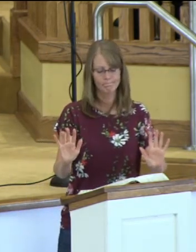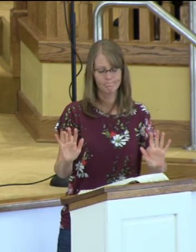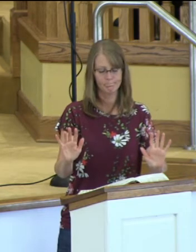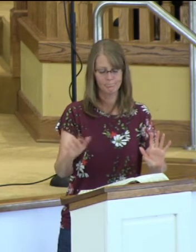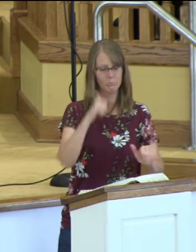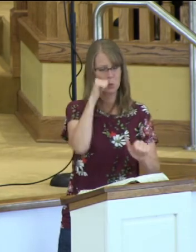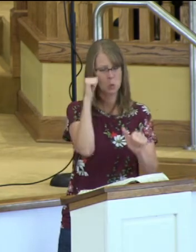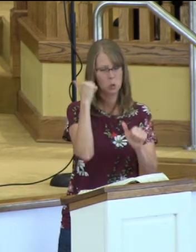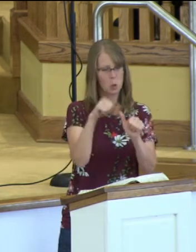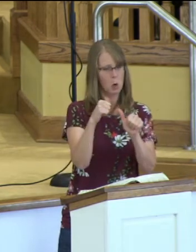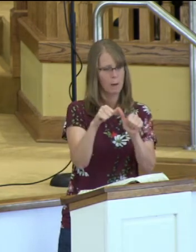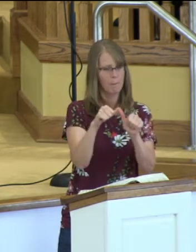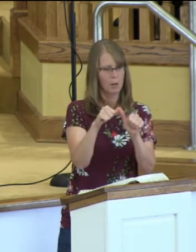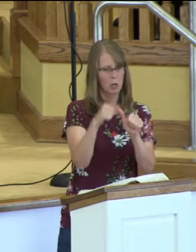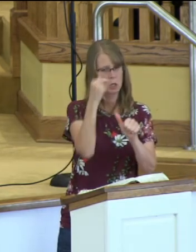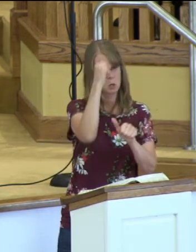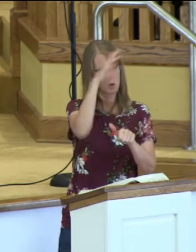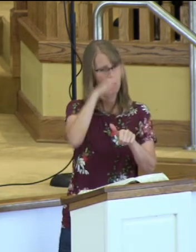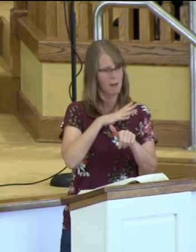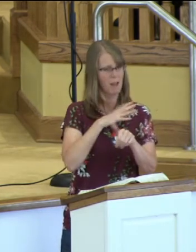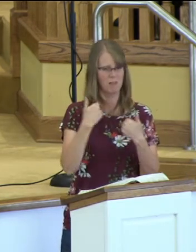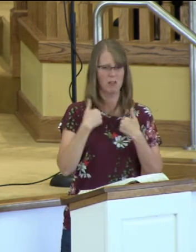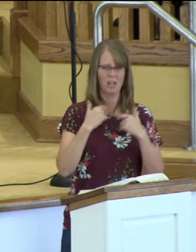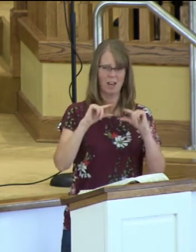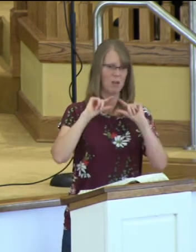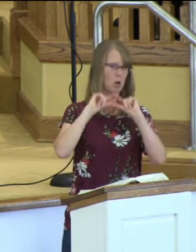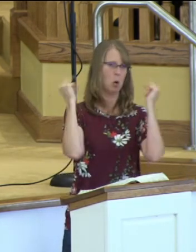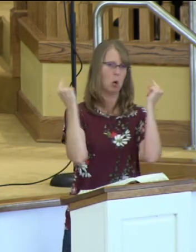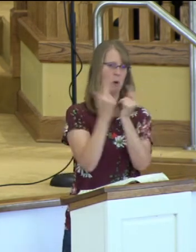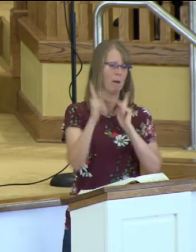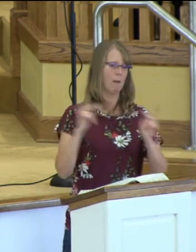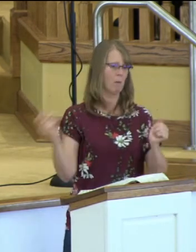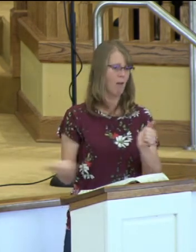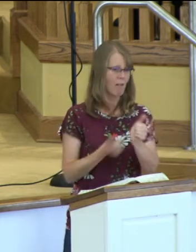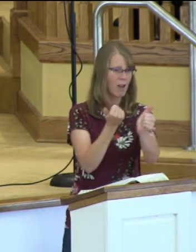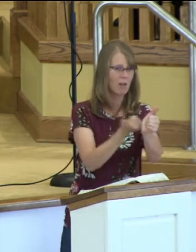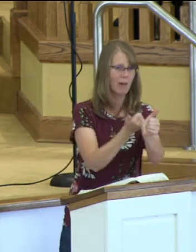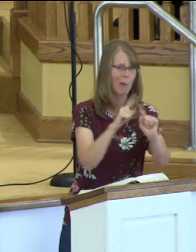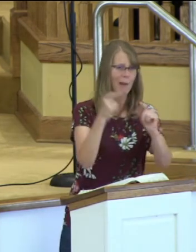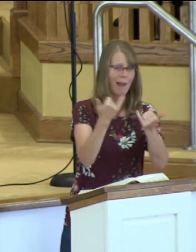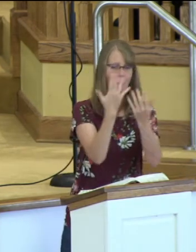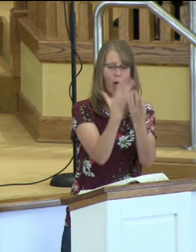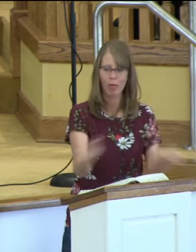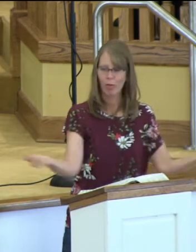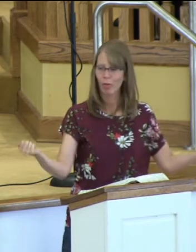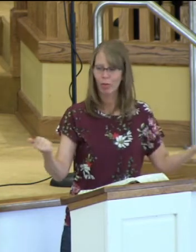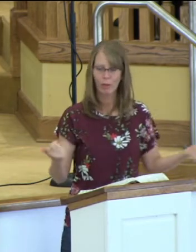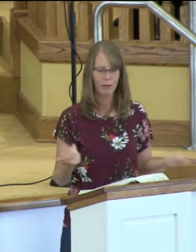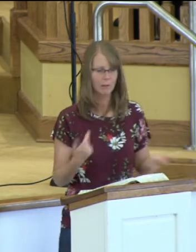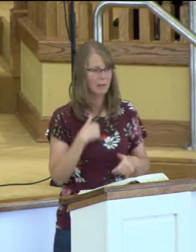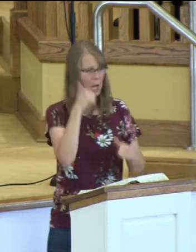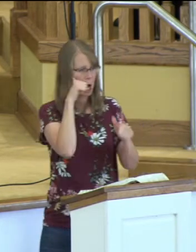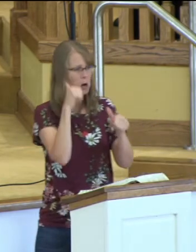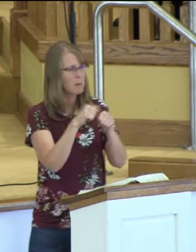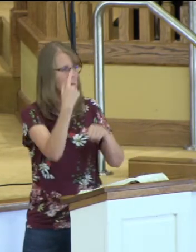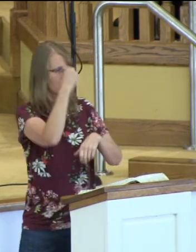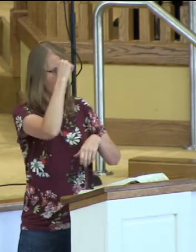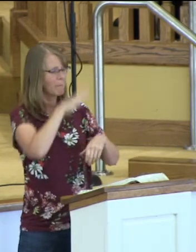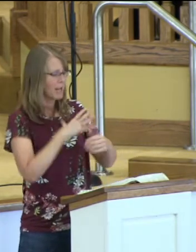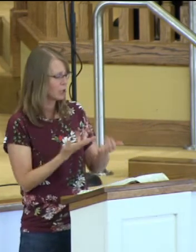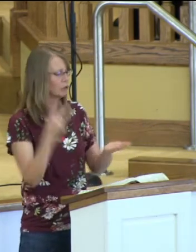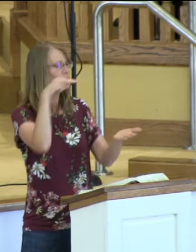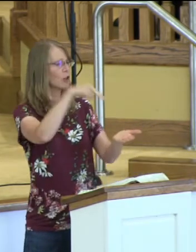you remember this so-and-so, this group, they had a big following, but they're all done. I remember this Judas of Galilee.